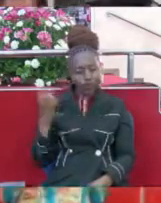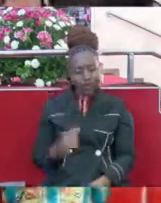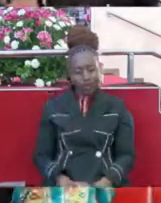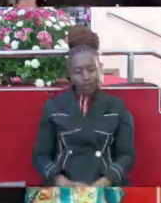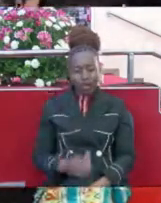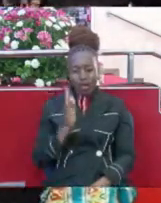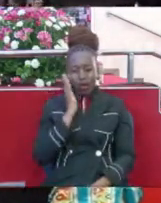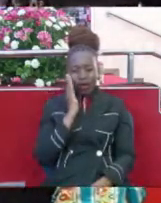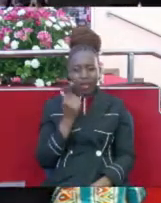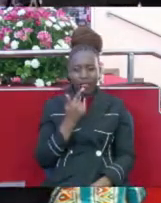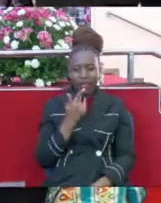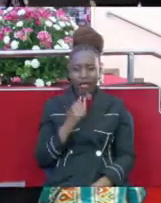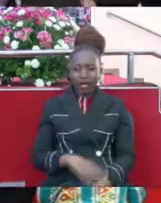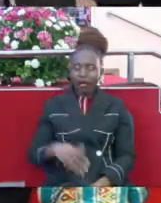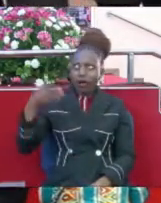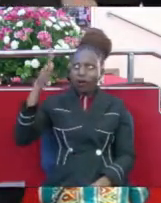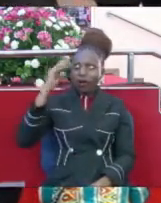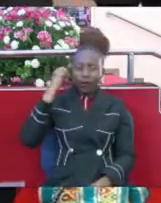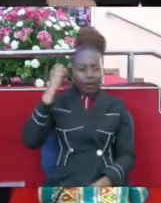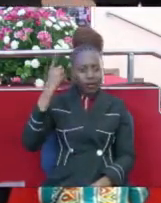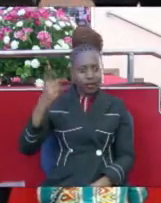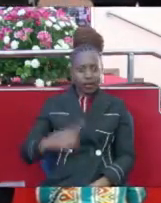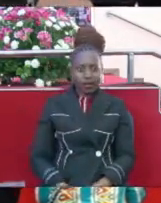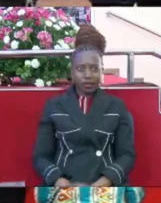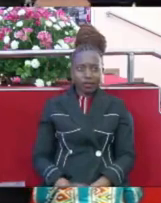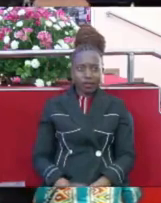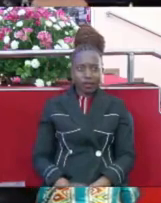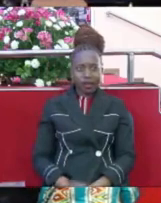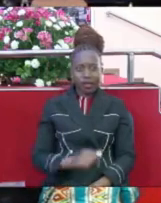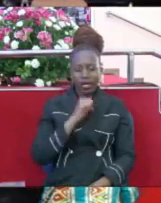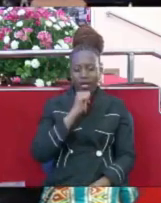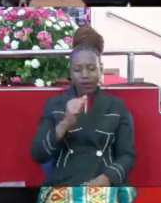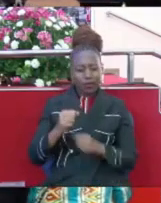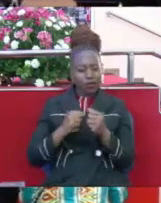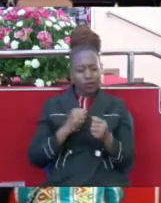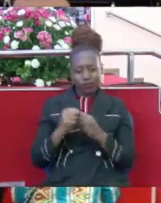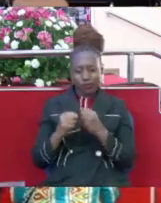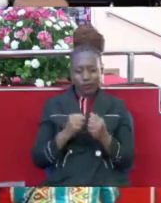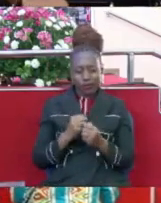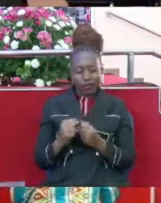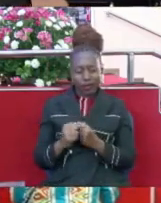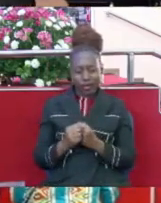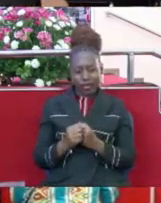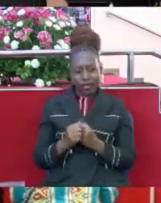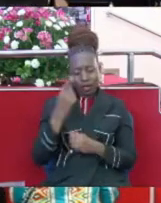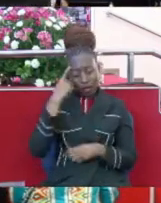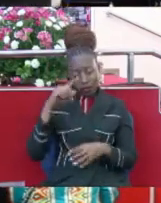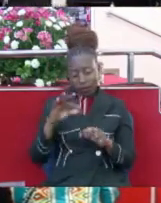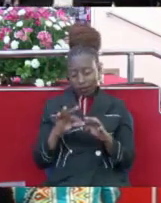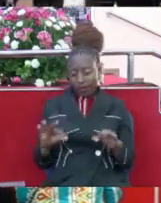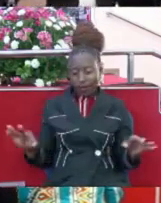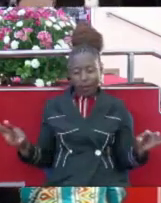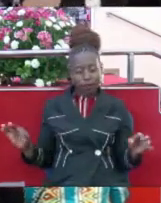understands. Anaielewa. Yes, he understands. Anaielewa. Do not fight on your pews for too long. Usipigane tu kwa